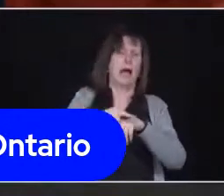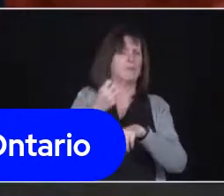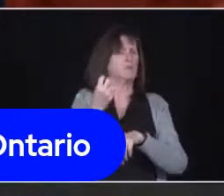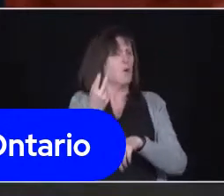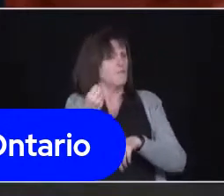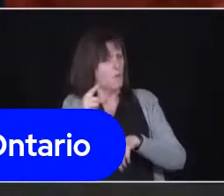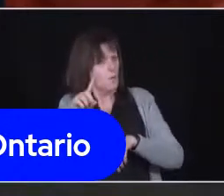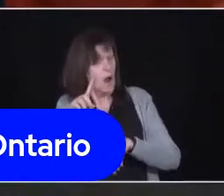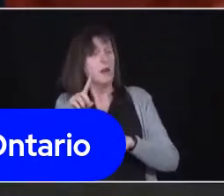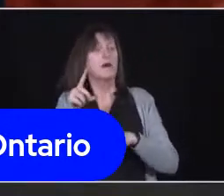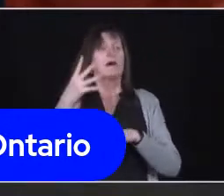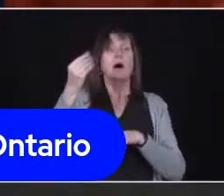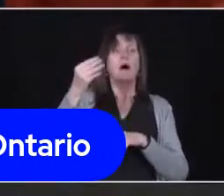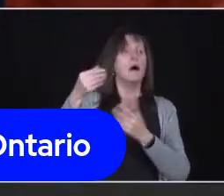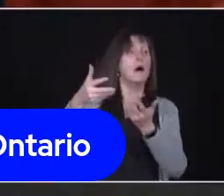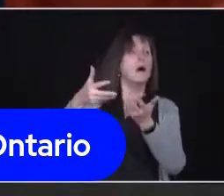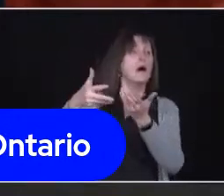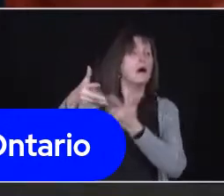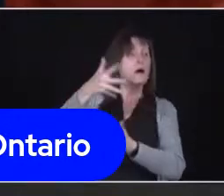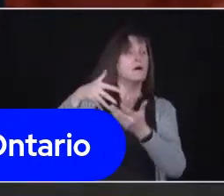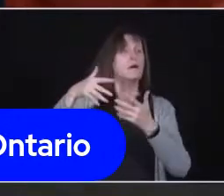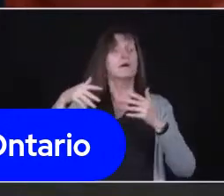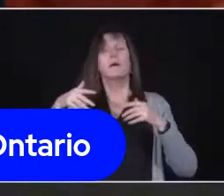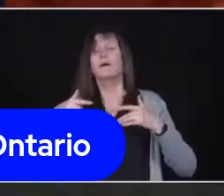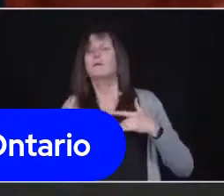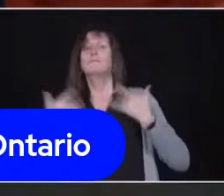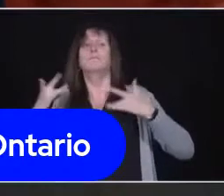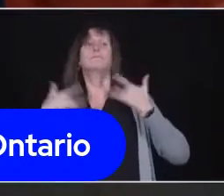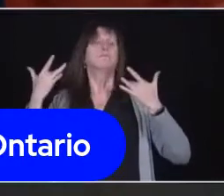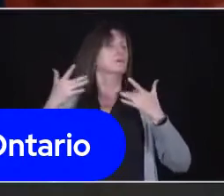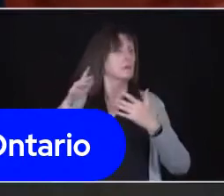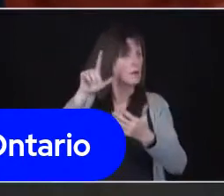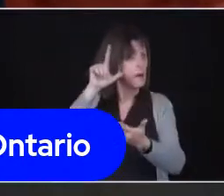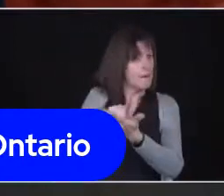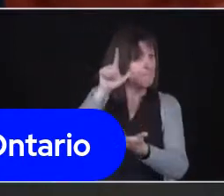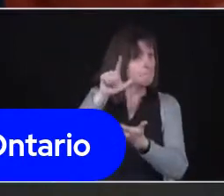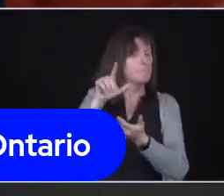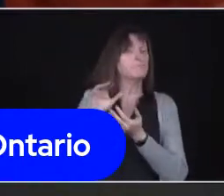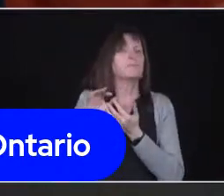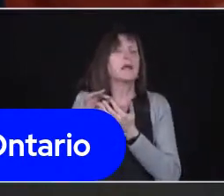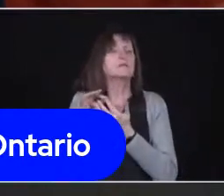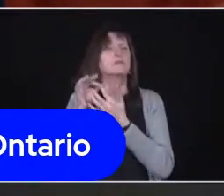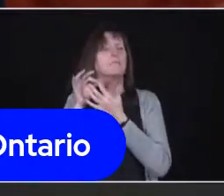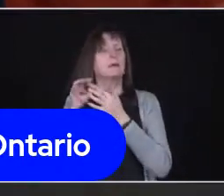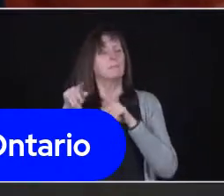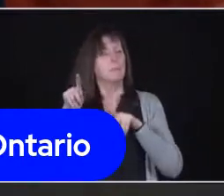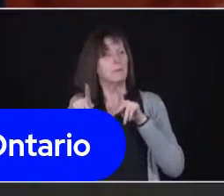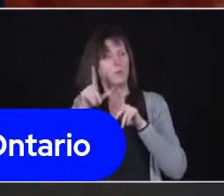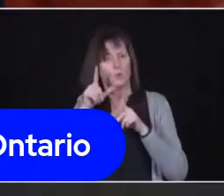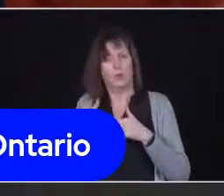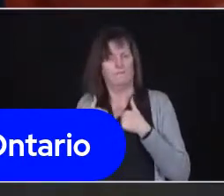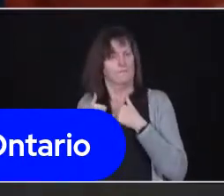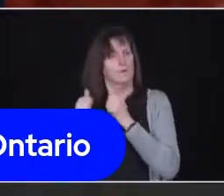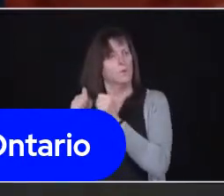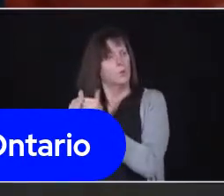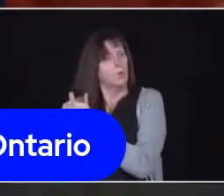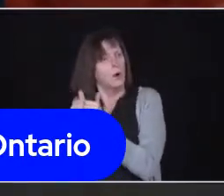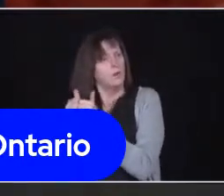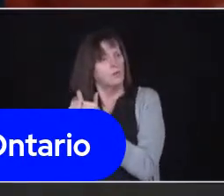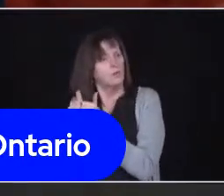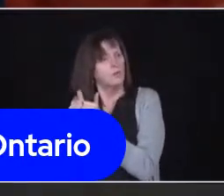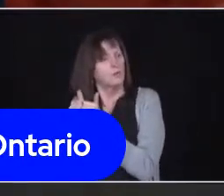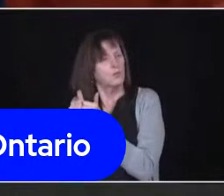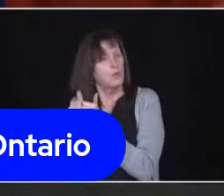organized public events will be prohibited, except for members of the same household or members of a household and one other person